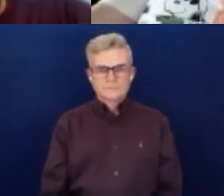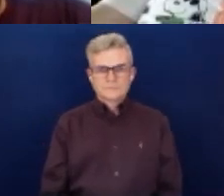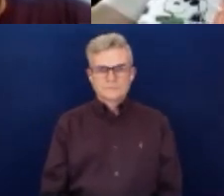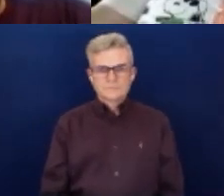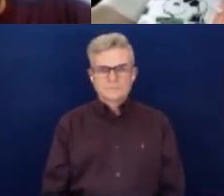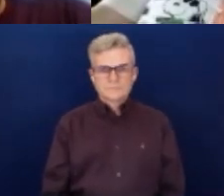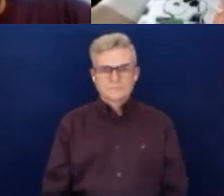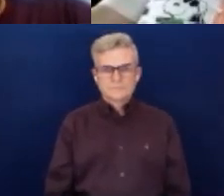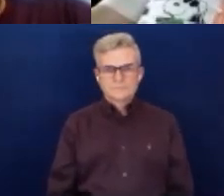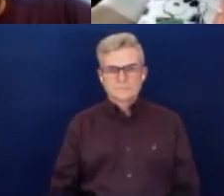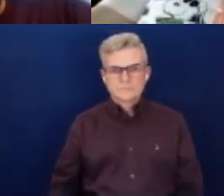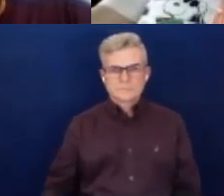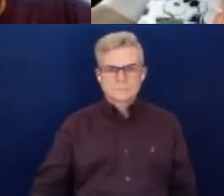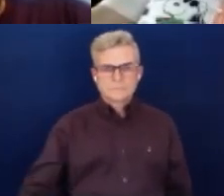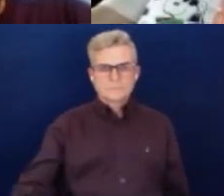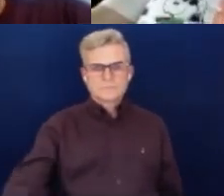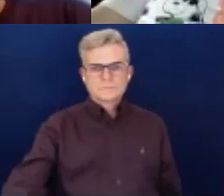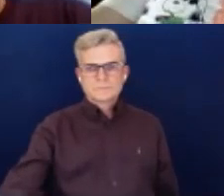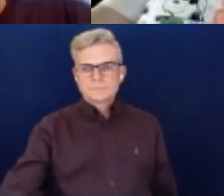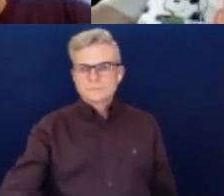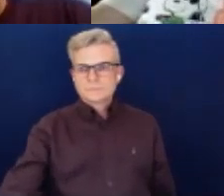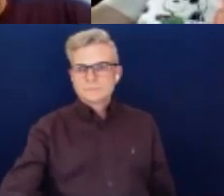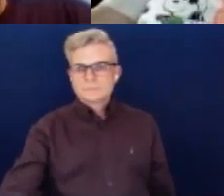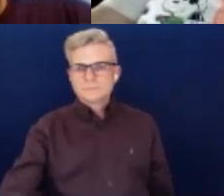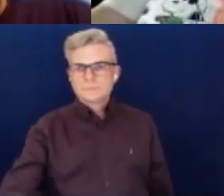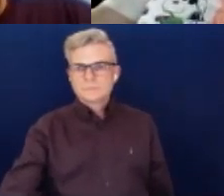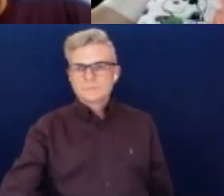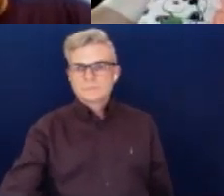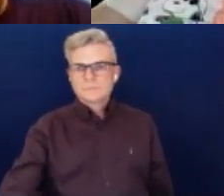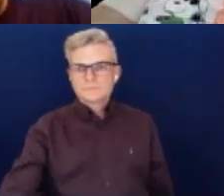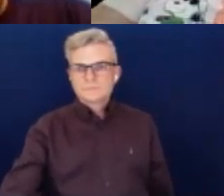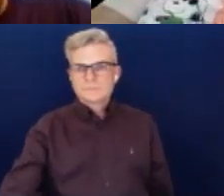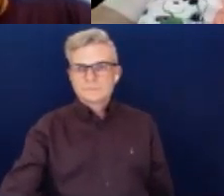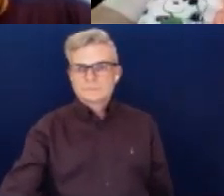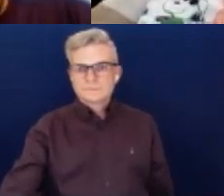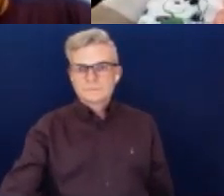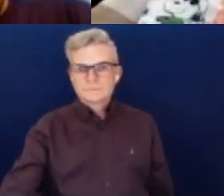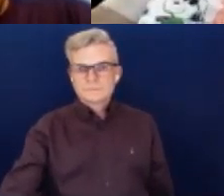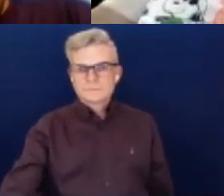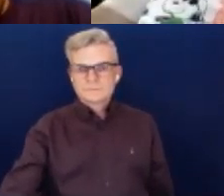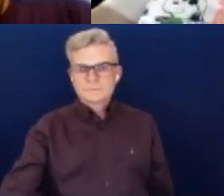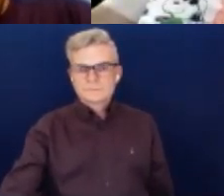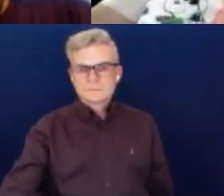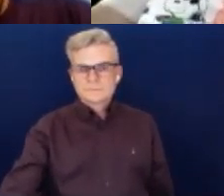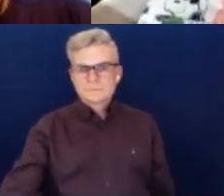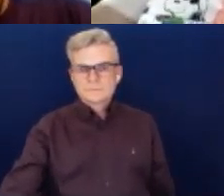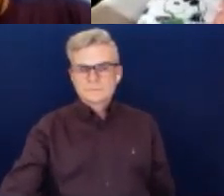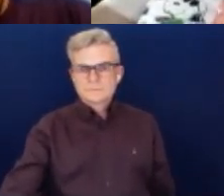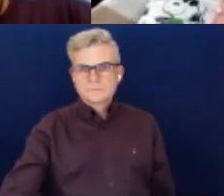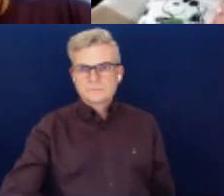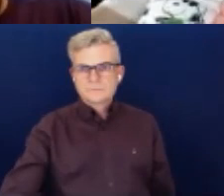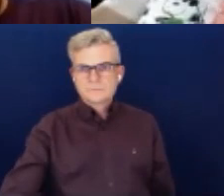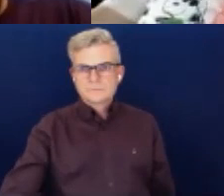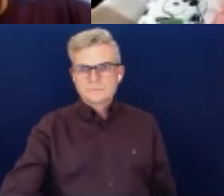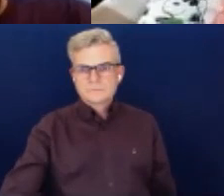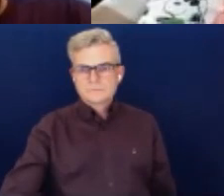above population, 18 years old and greater. Health and Human Services person last week said